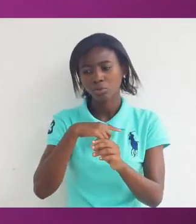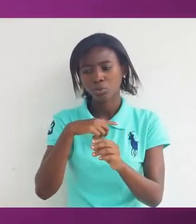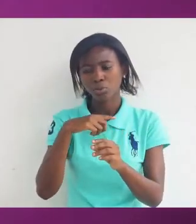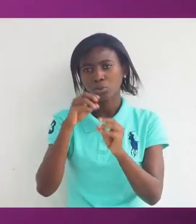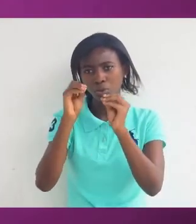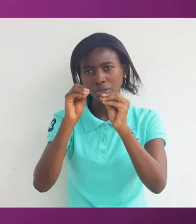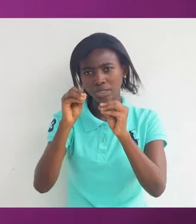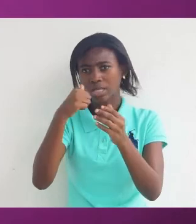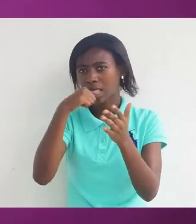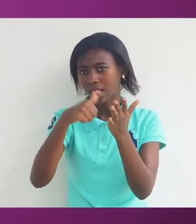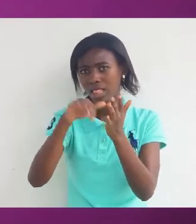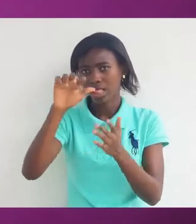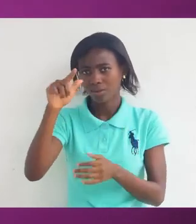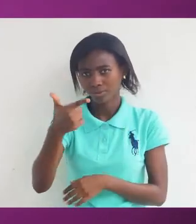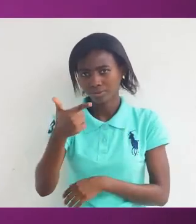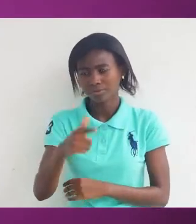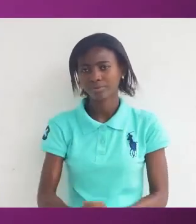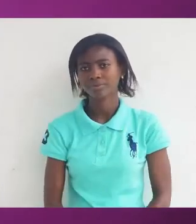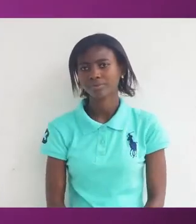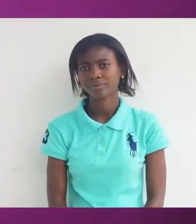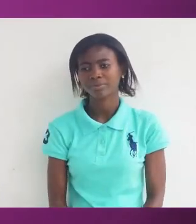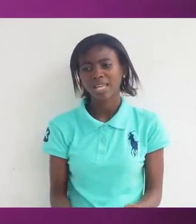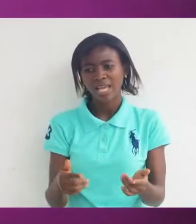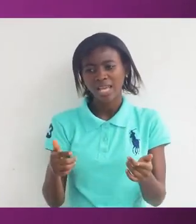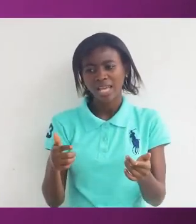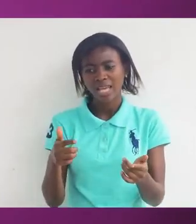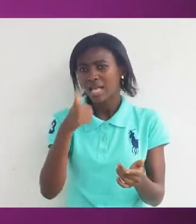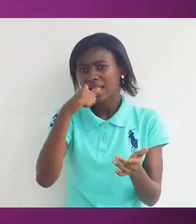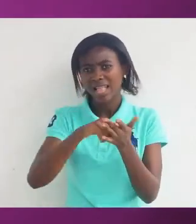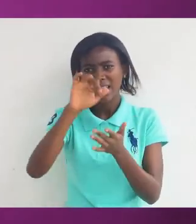lettering. So, what then is lettering?